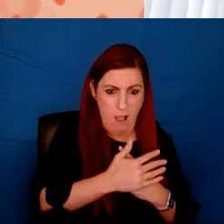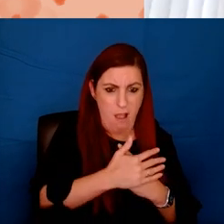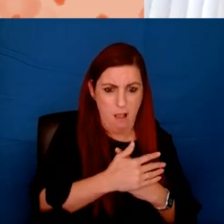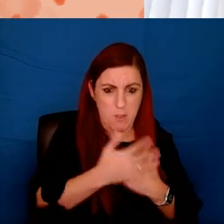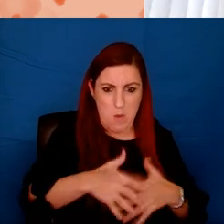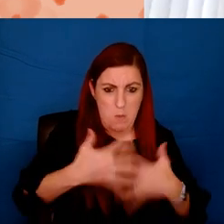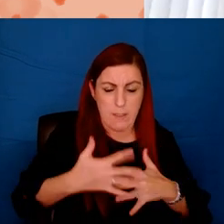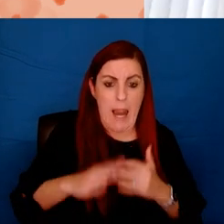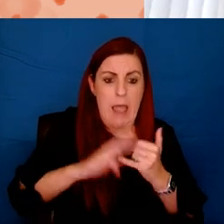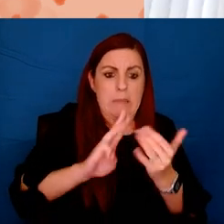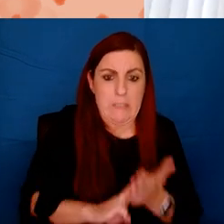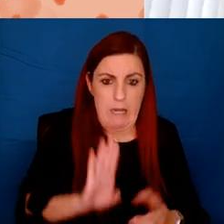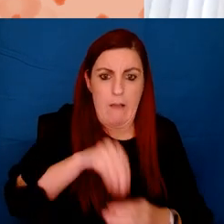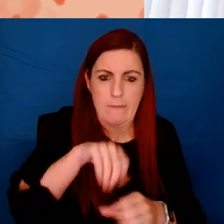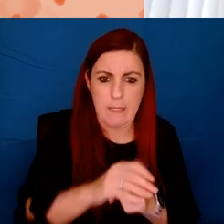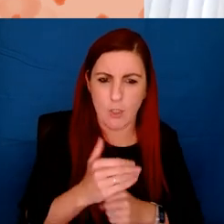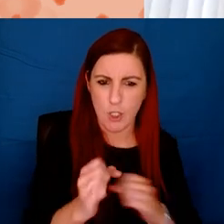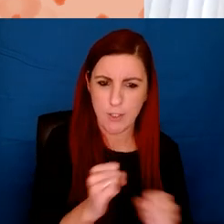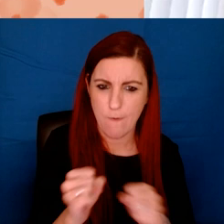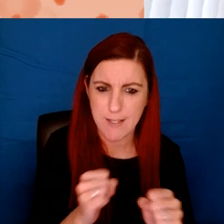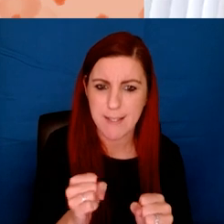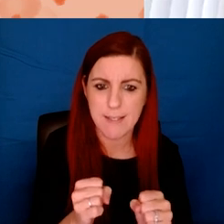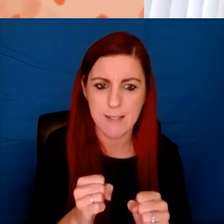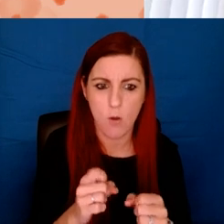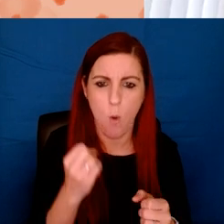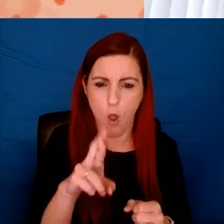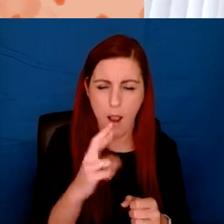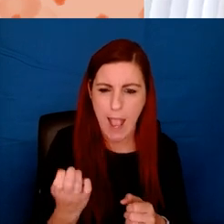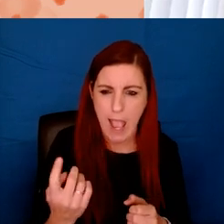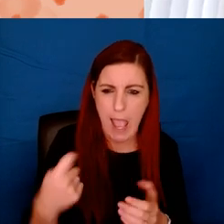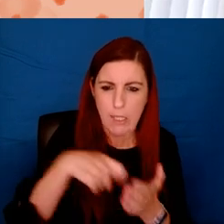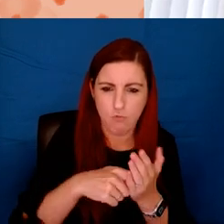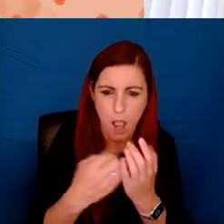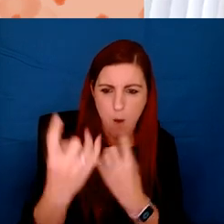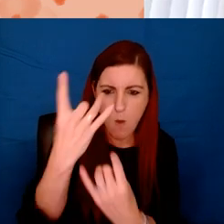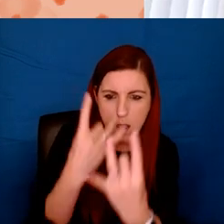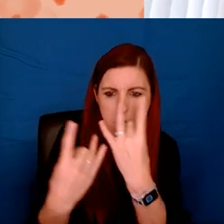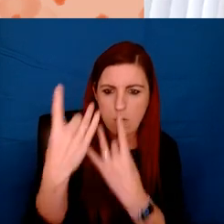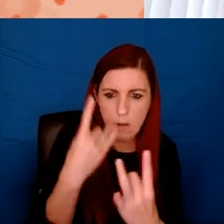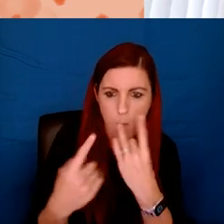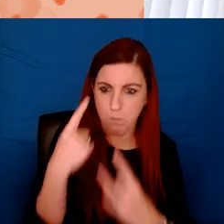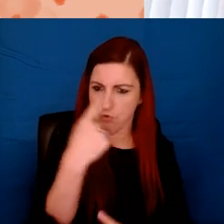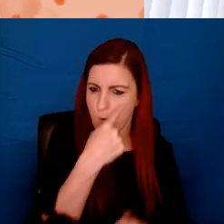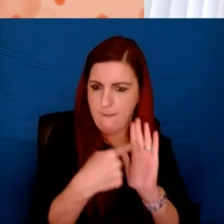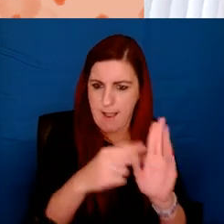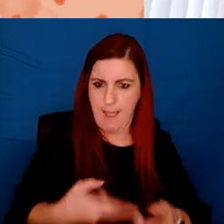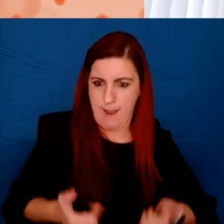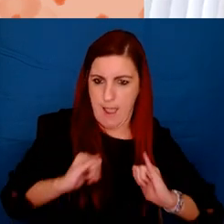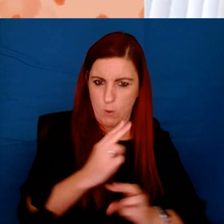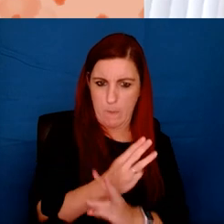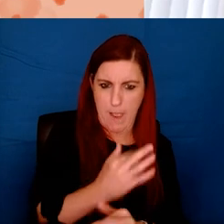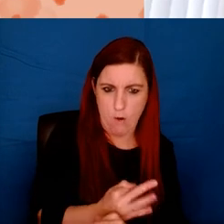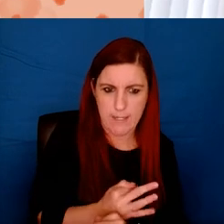have to deal with, well, the extra scrutiny, I suppose, this thing of prove that you're going to be a parent 9 months down the line, prove that you're